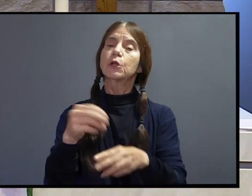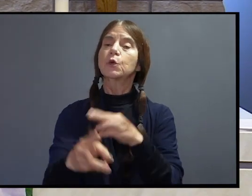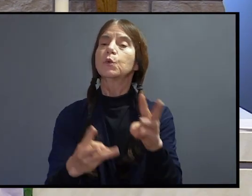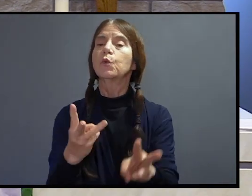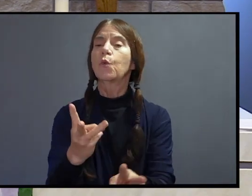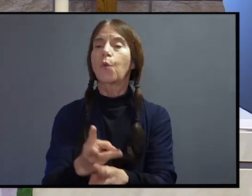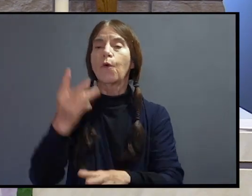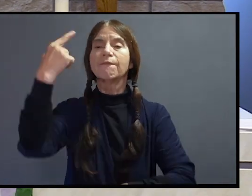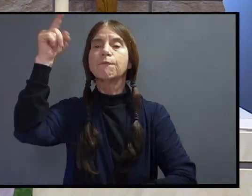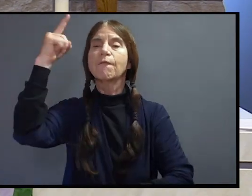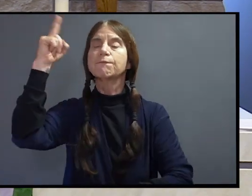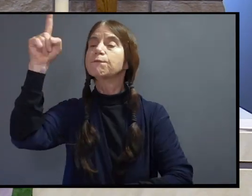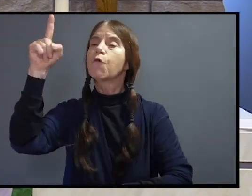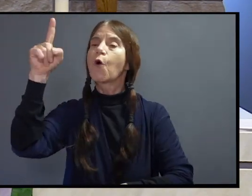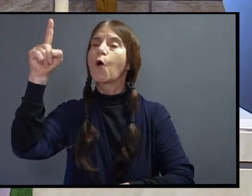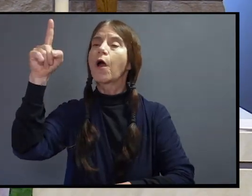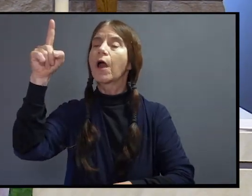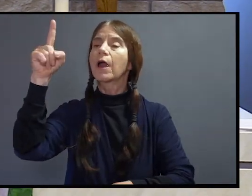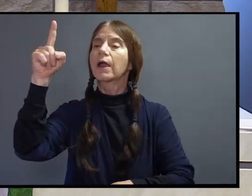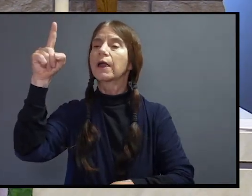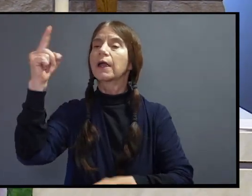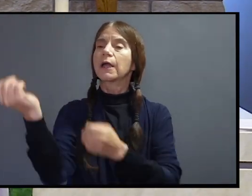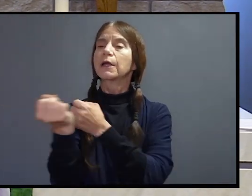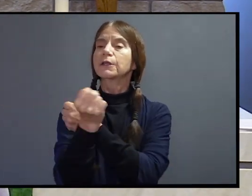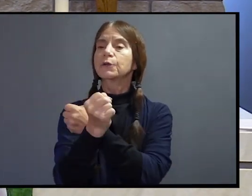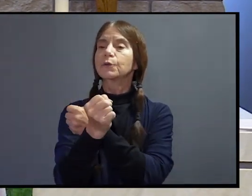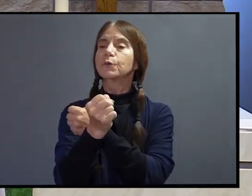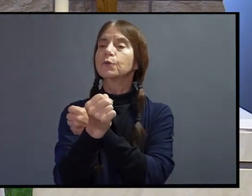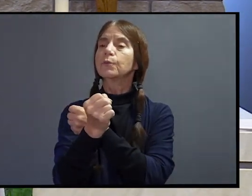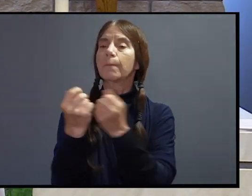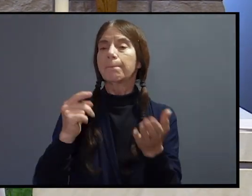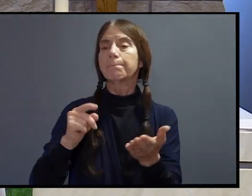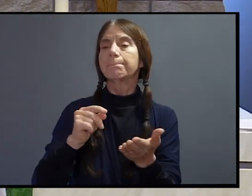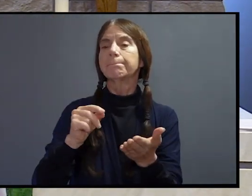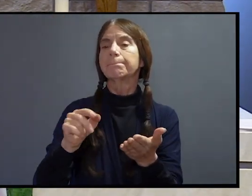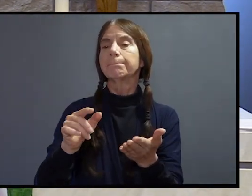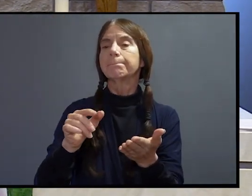creation to redeem His treasured possession.